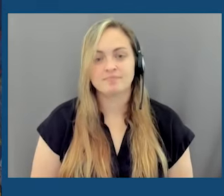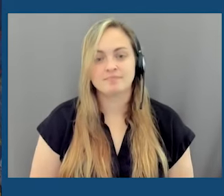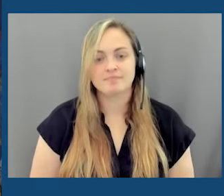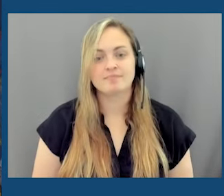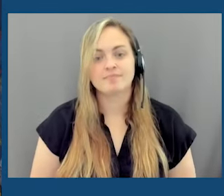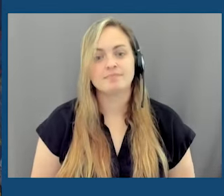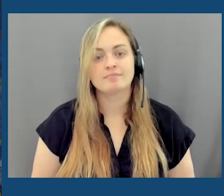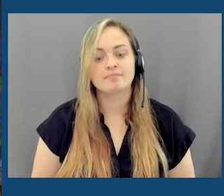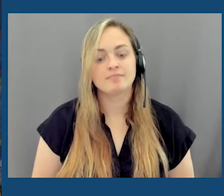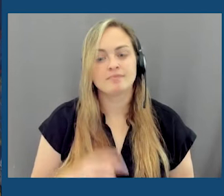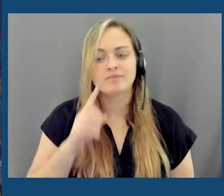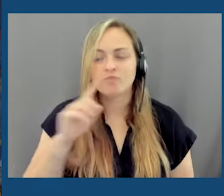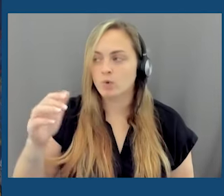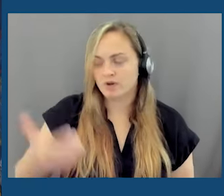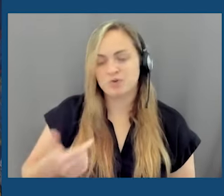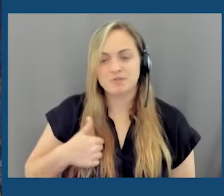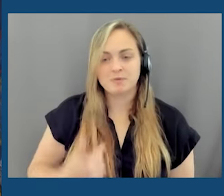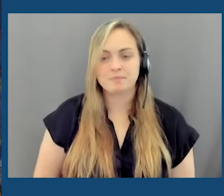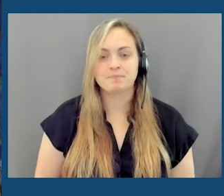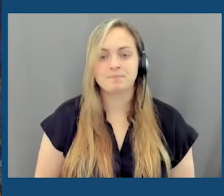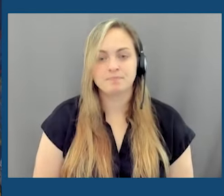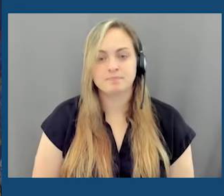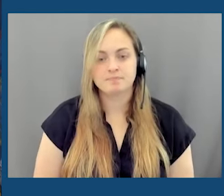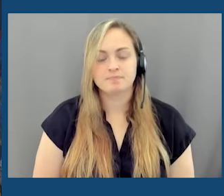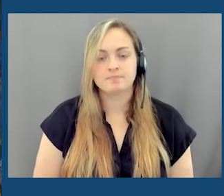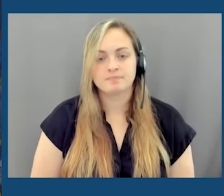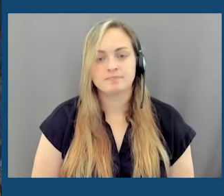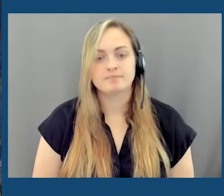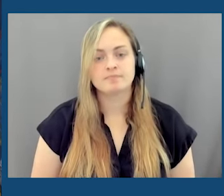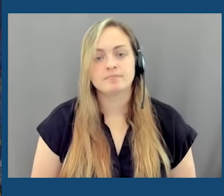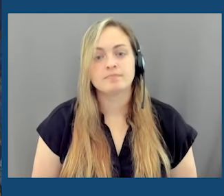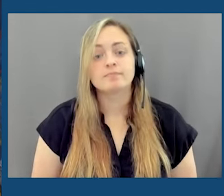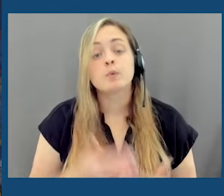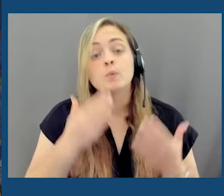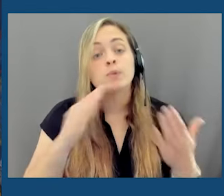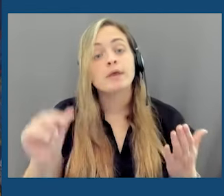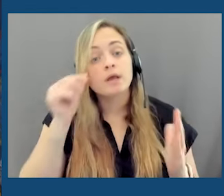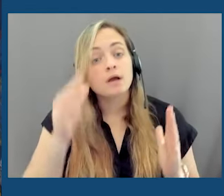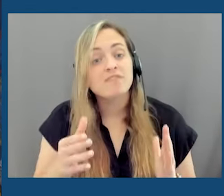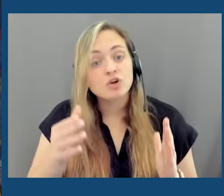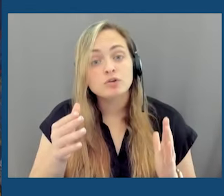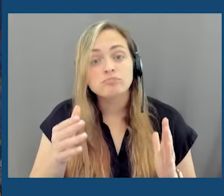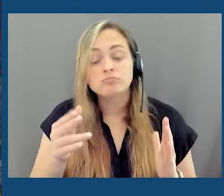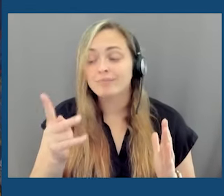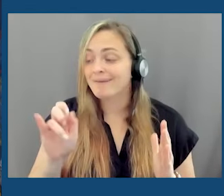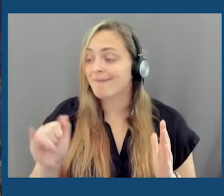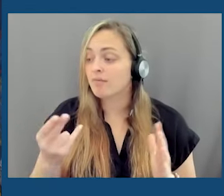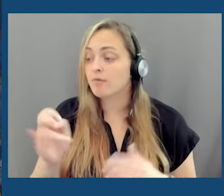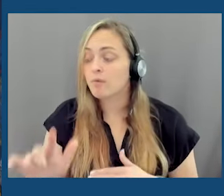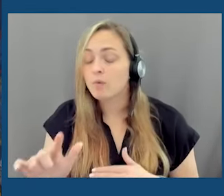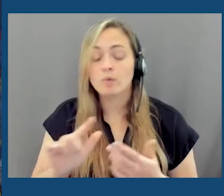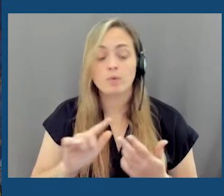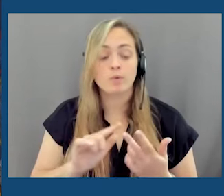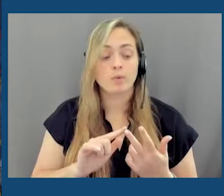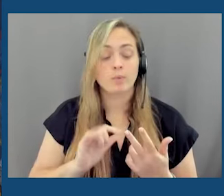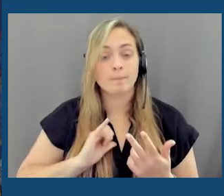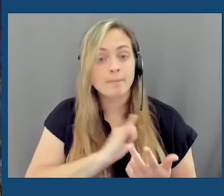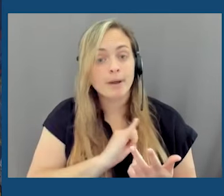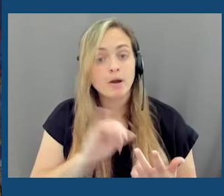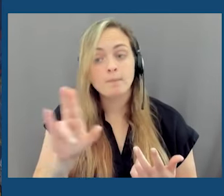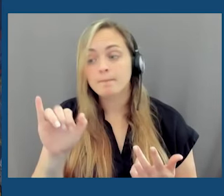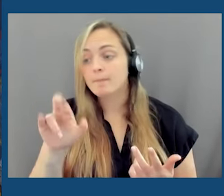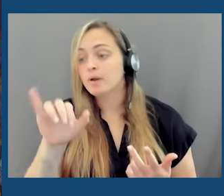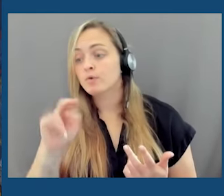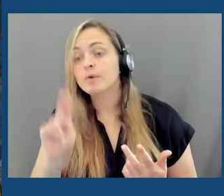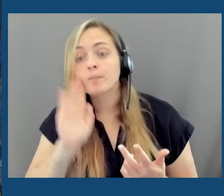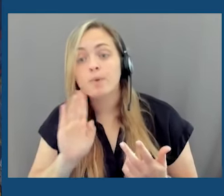an introduction. I want to thank our Governor Kathy Hochul and Mayor Byron Brown for